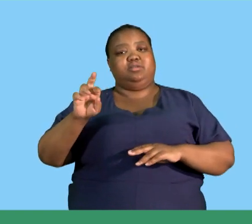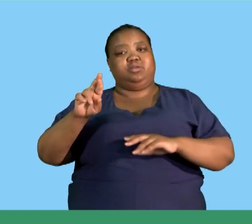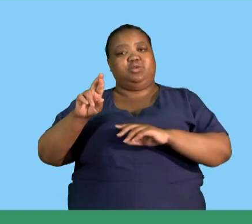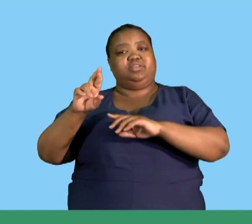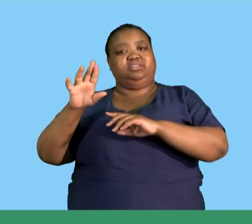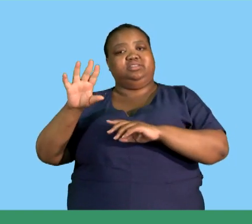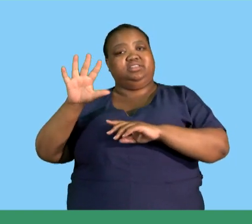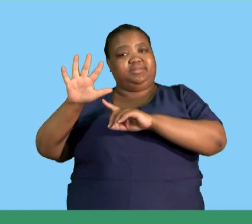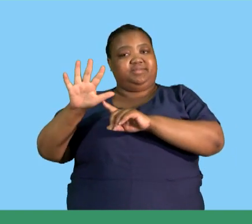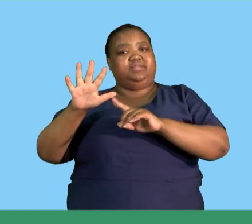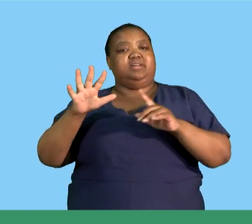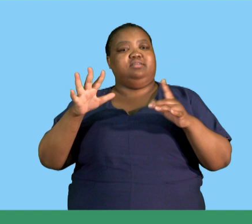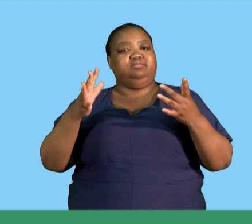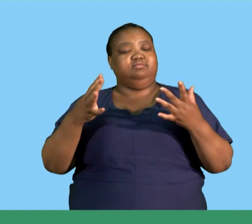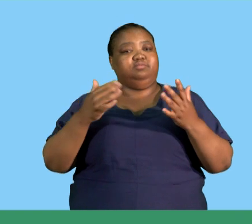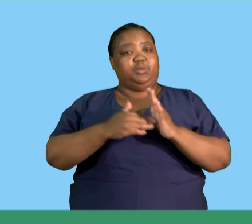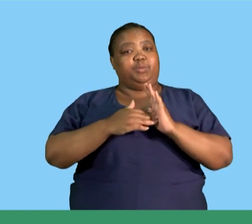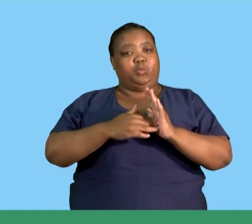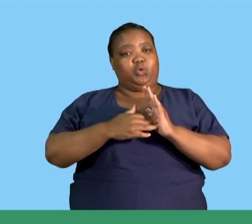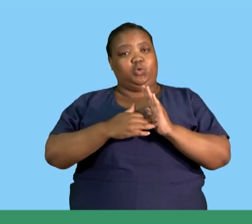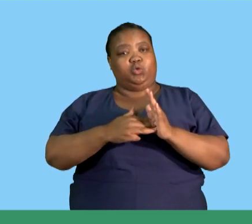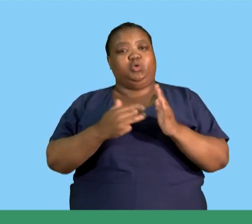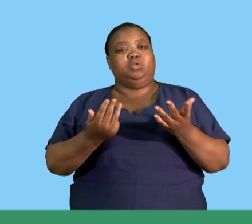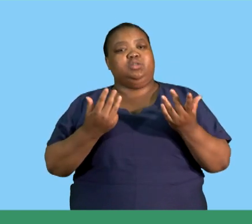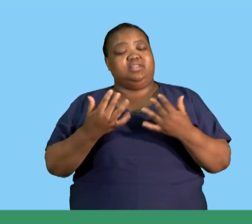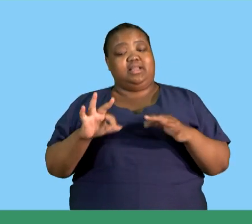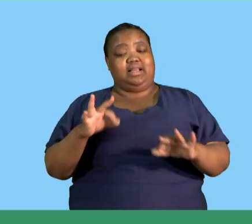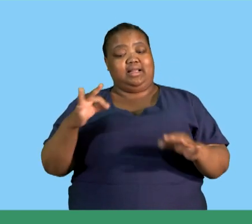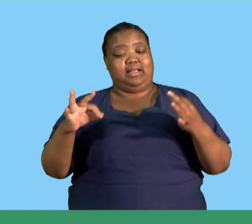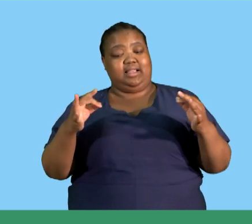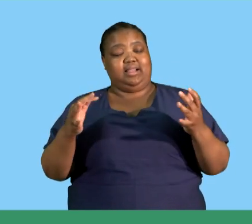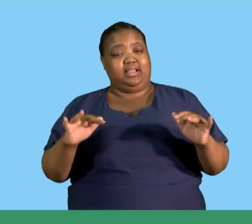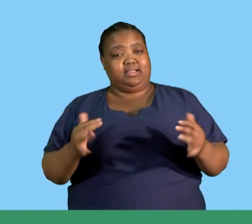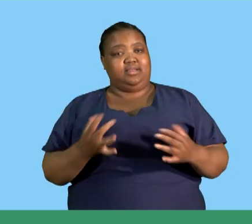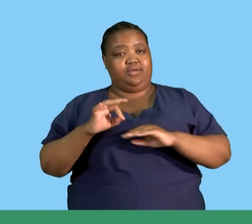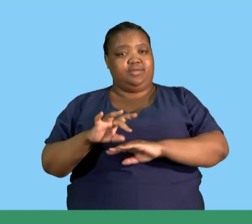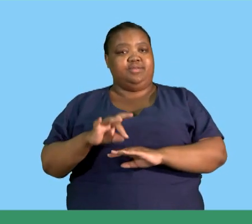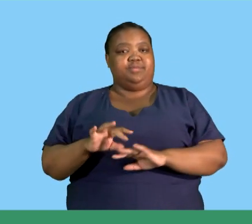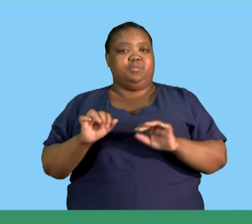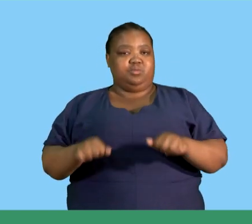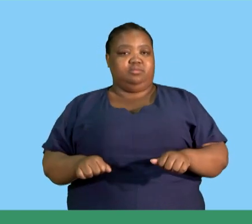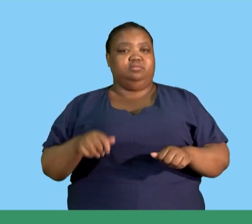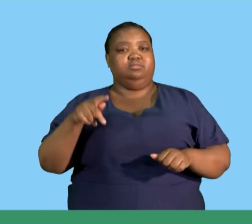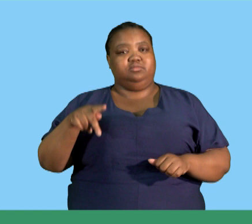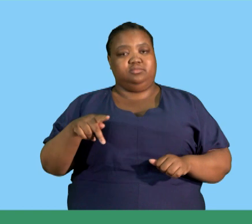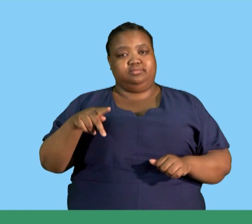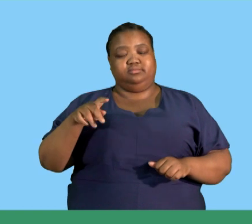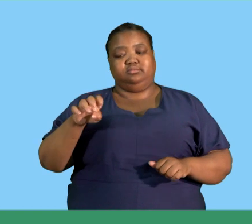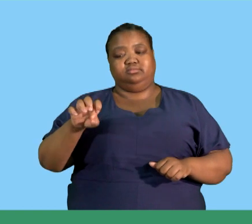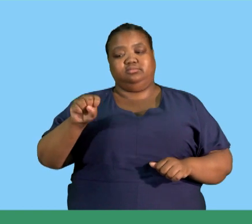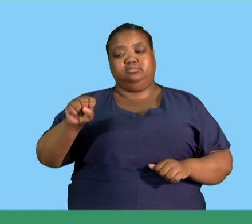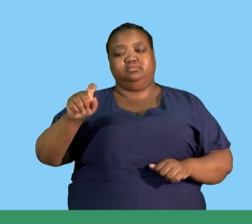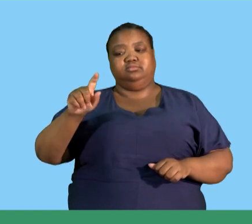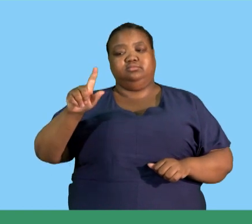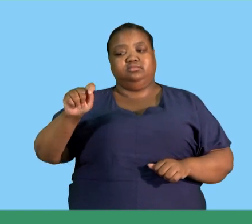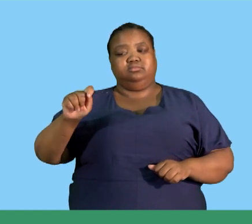force model to analyze their position in the market. You should name and apply the personal analysis